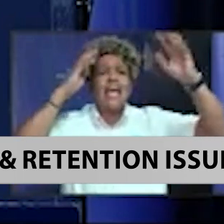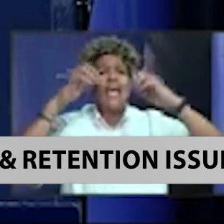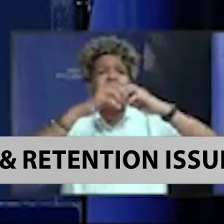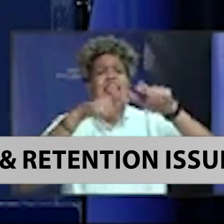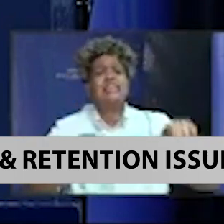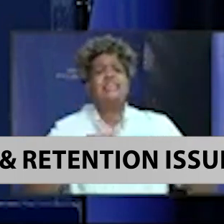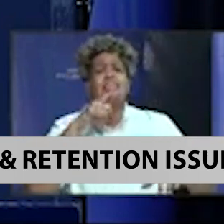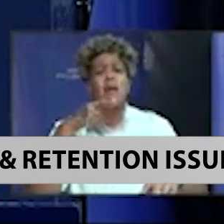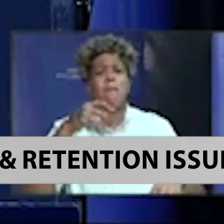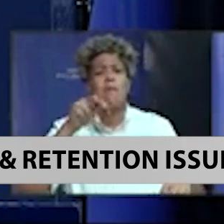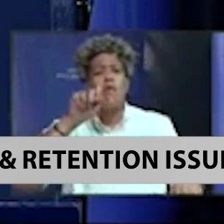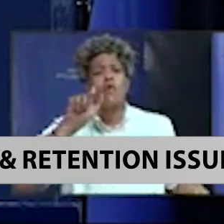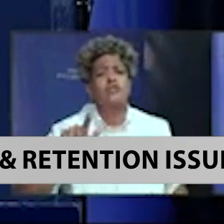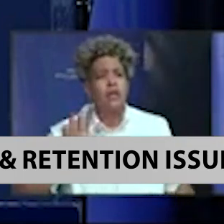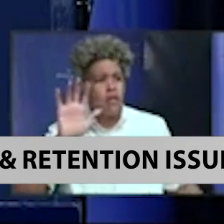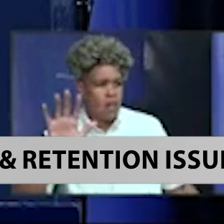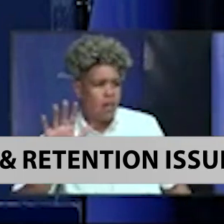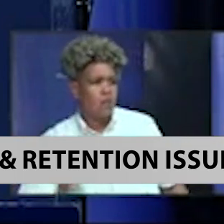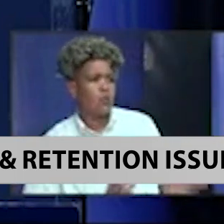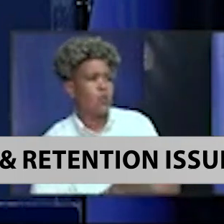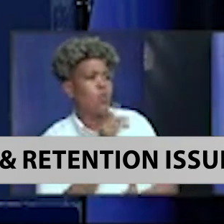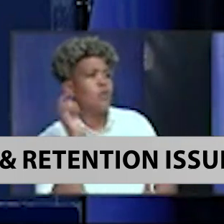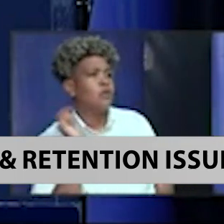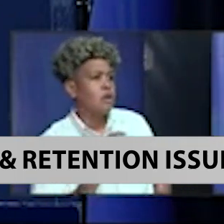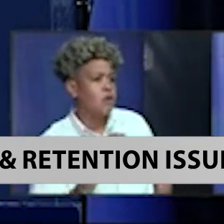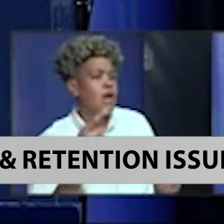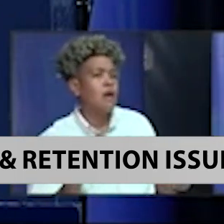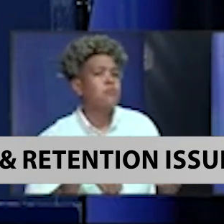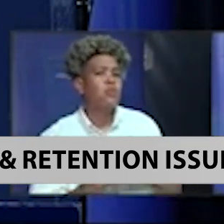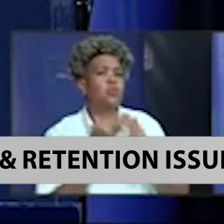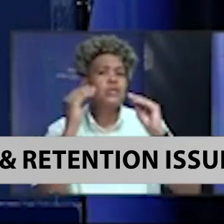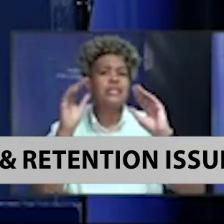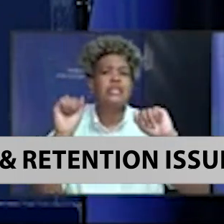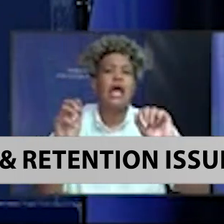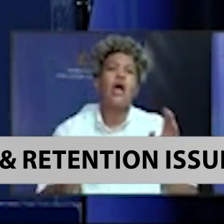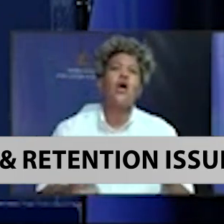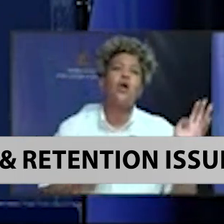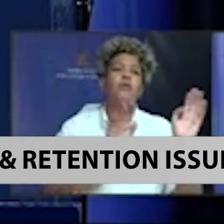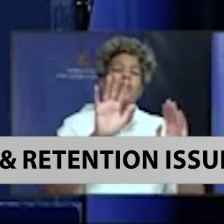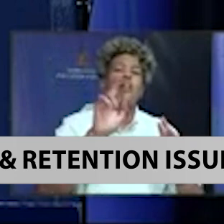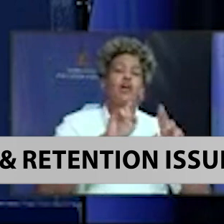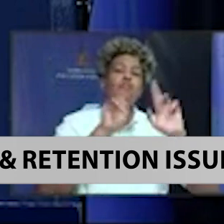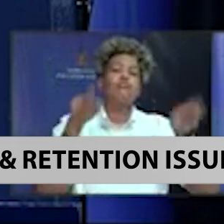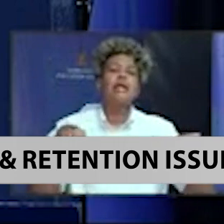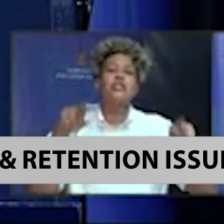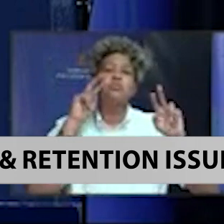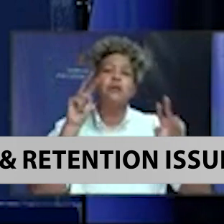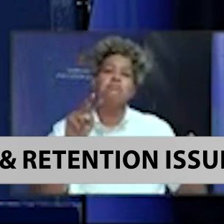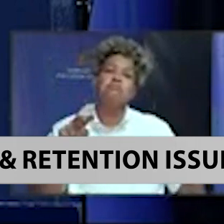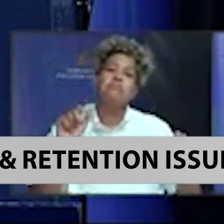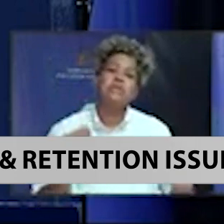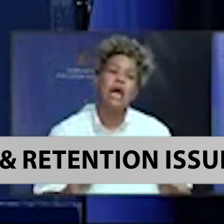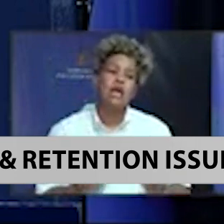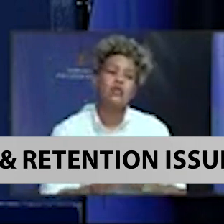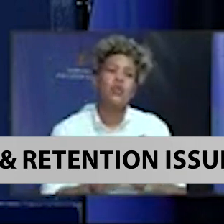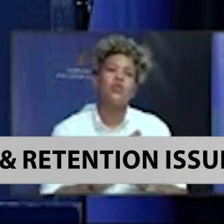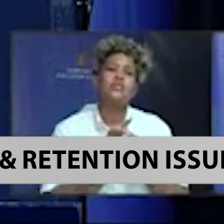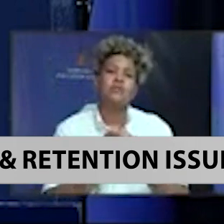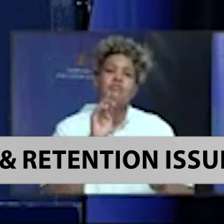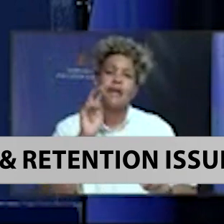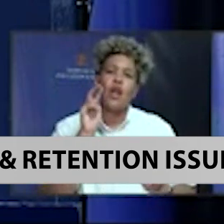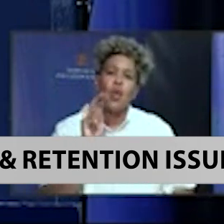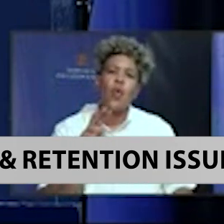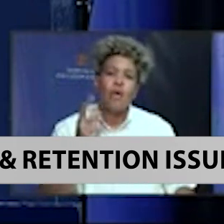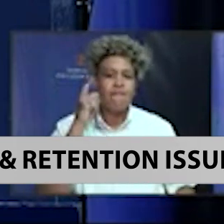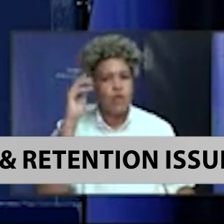a portal through which new teachers can upload their resumes. Schools that are looking